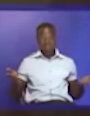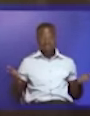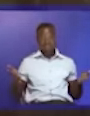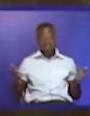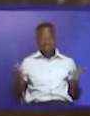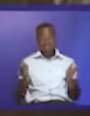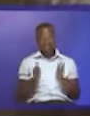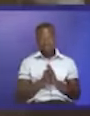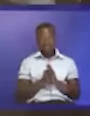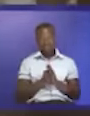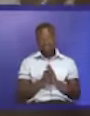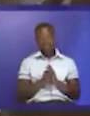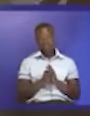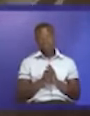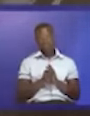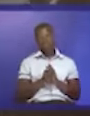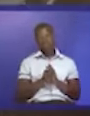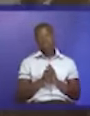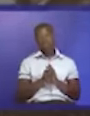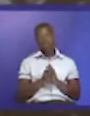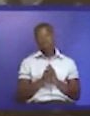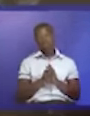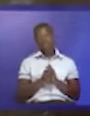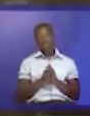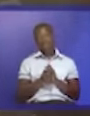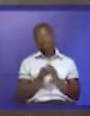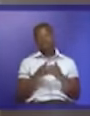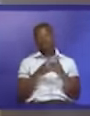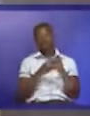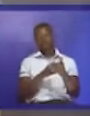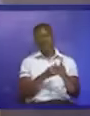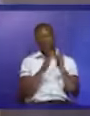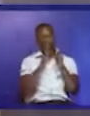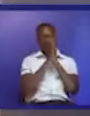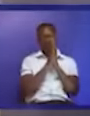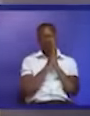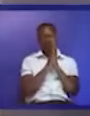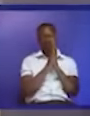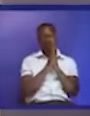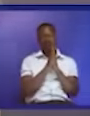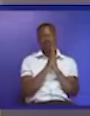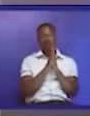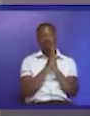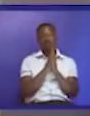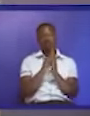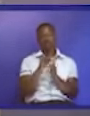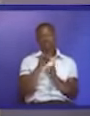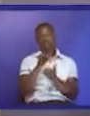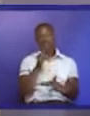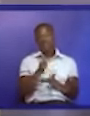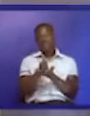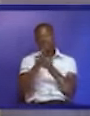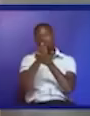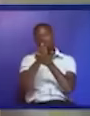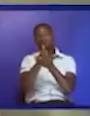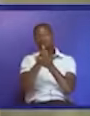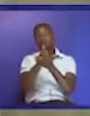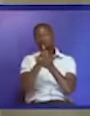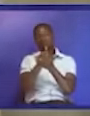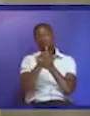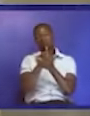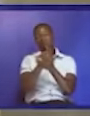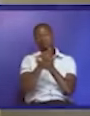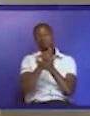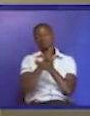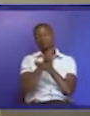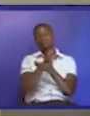prayer, intercession, warfare, because I sense very strongly in my heart that tonight will be a prayer